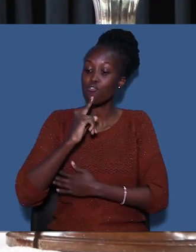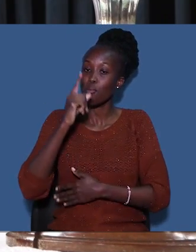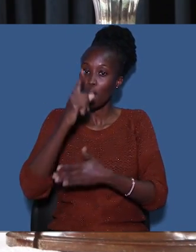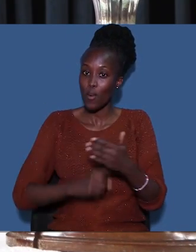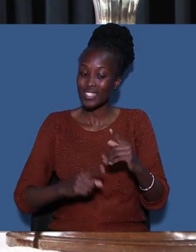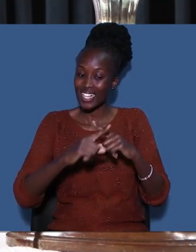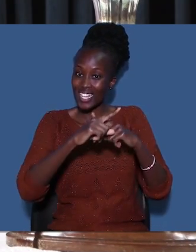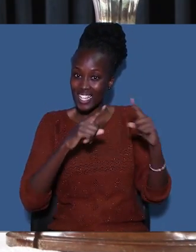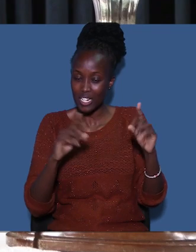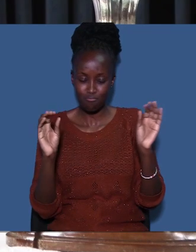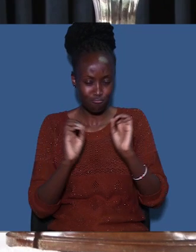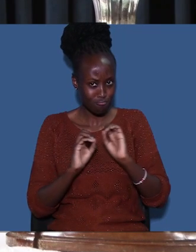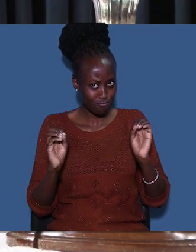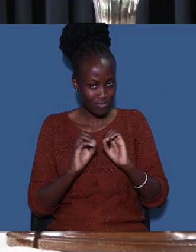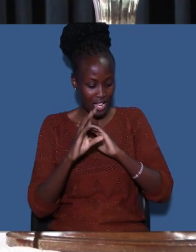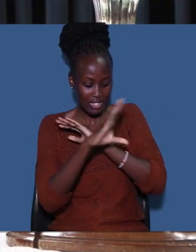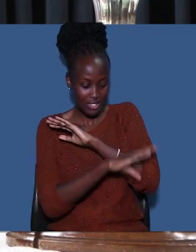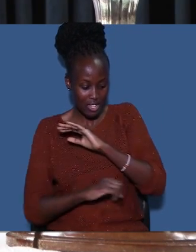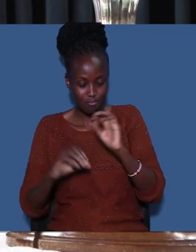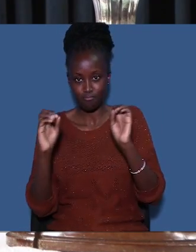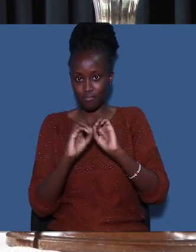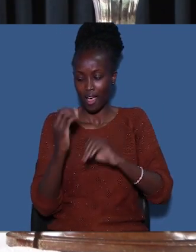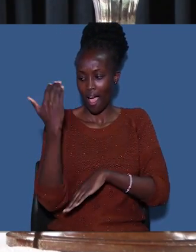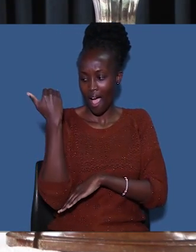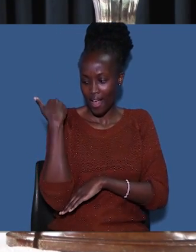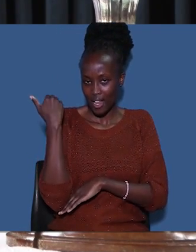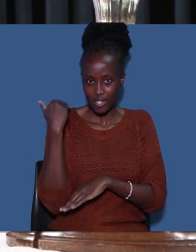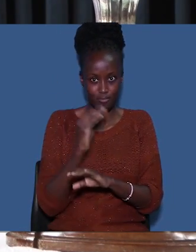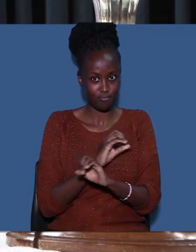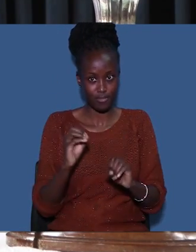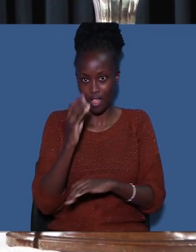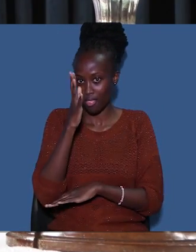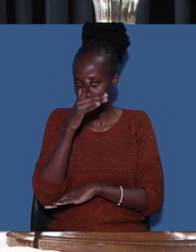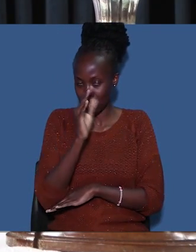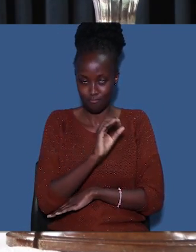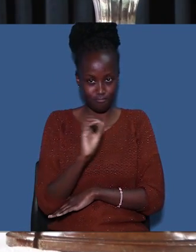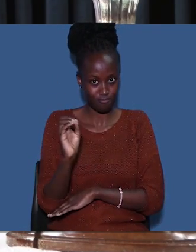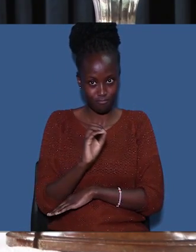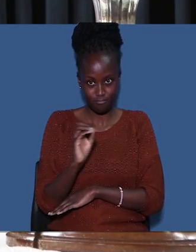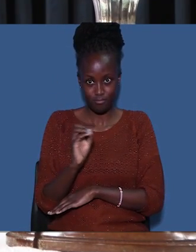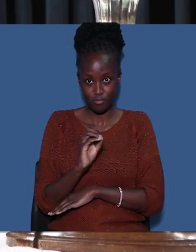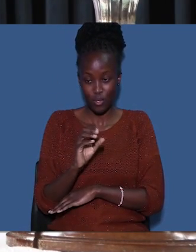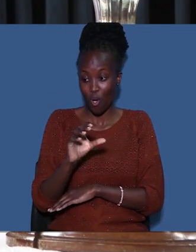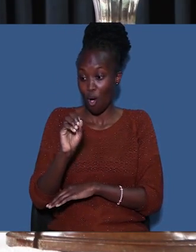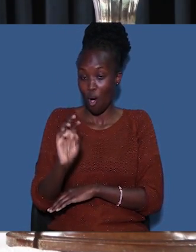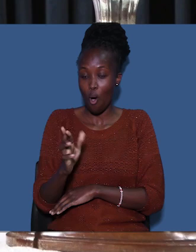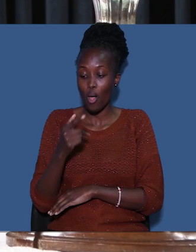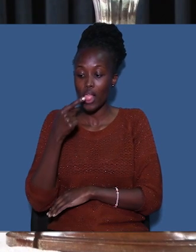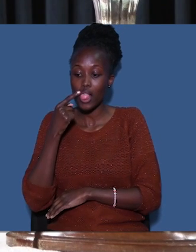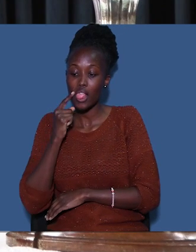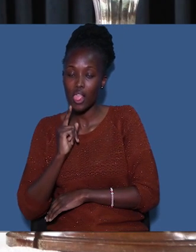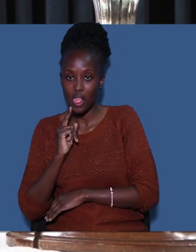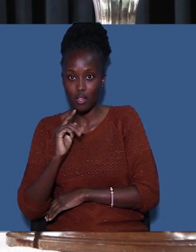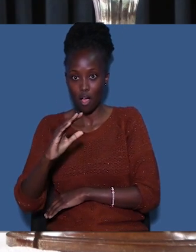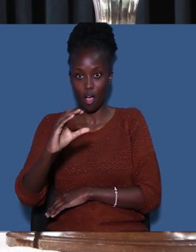murder, commit adultery, steal, give false testimonies, or tell lies against their neighbors, or to covet, which